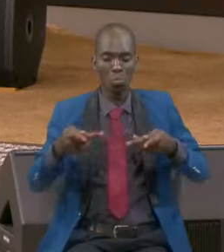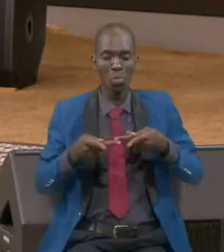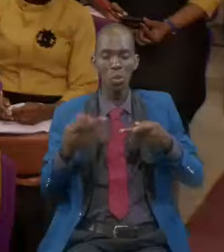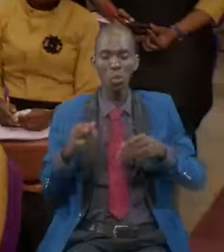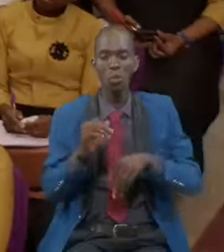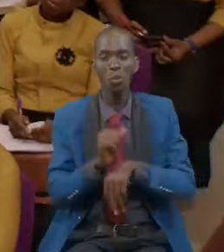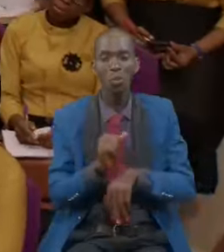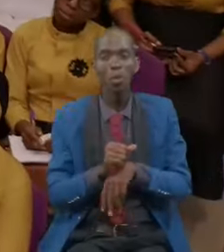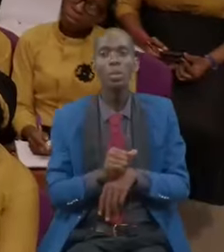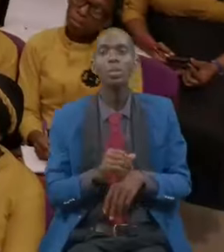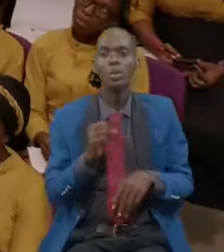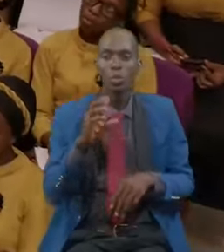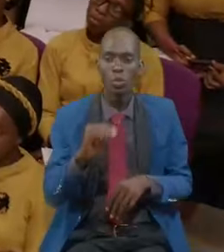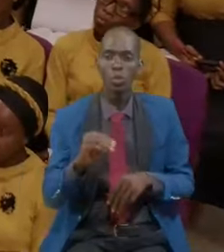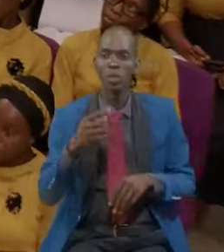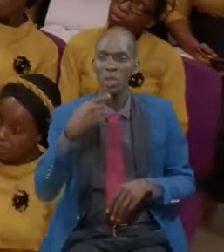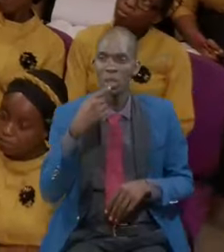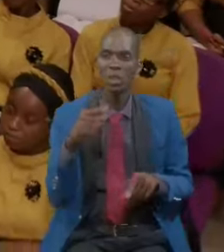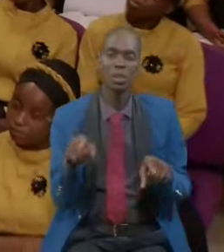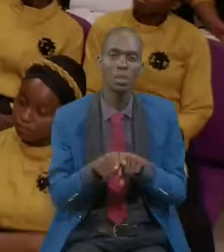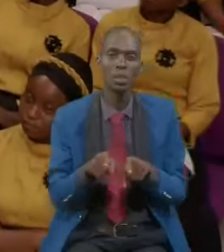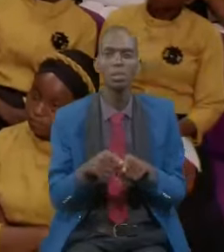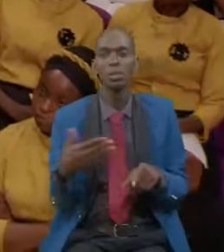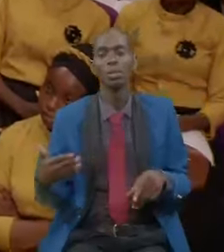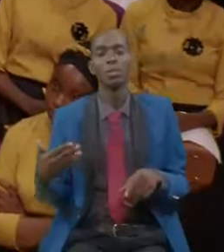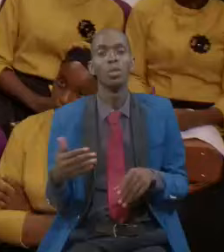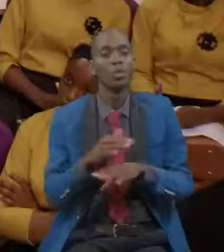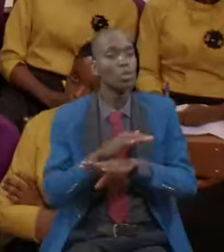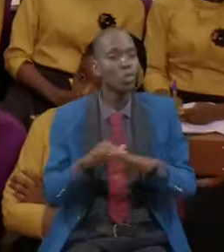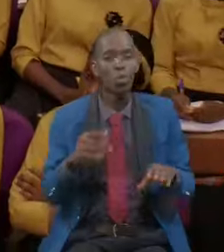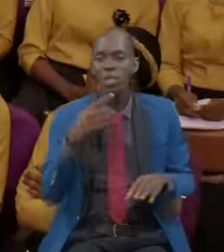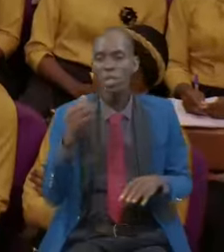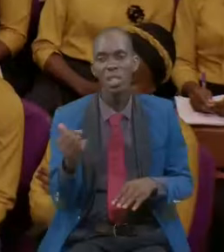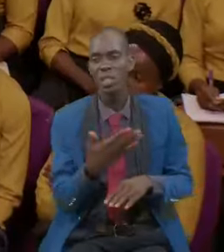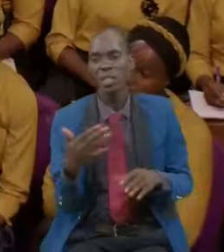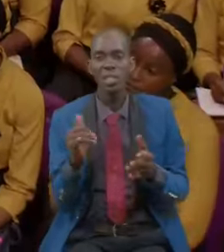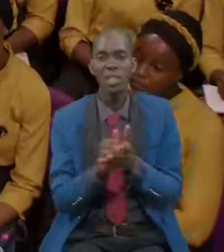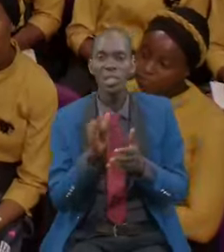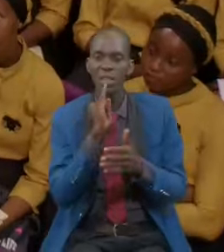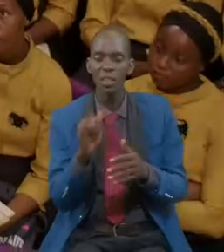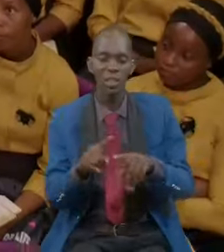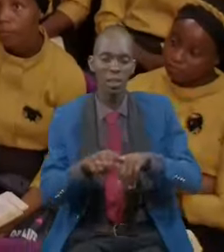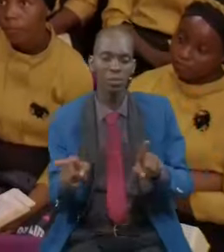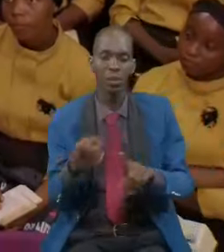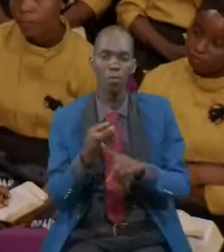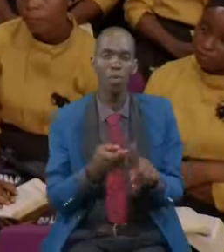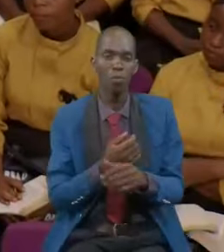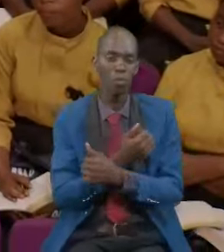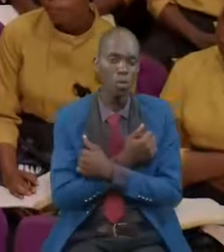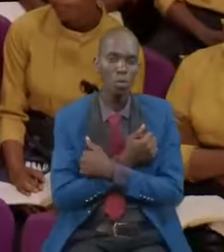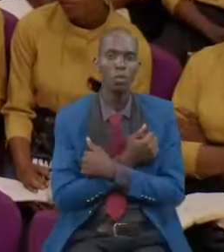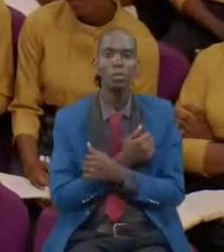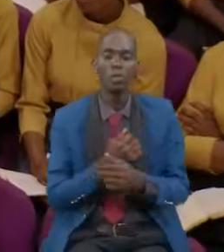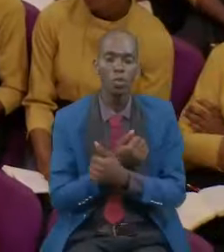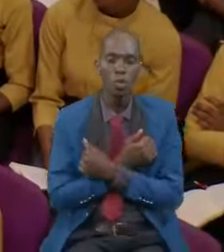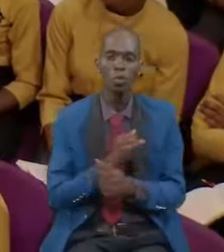Only by the word of love. Don't speak anything contrary to love, loving God with all your